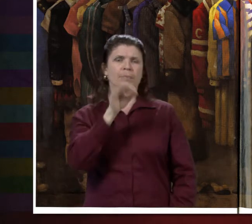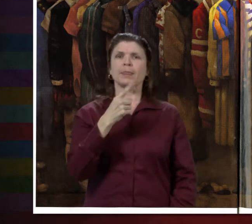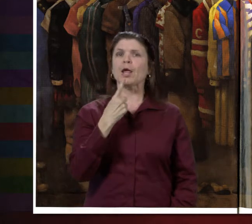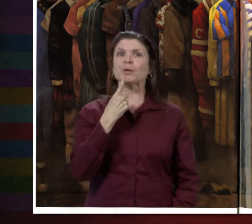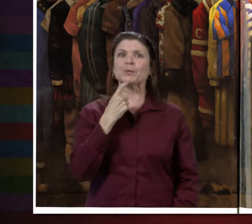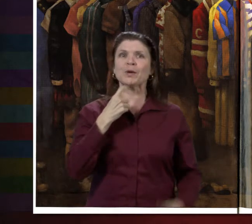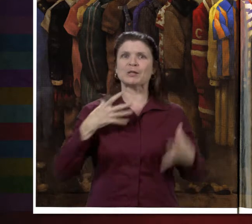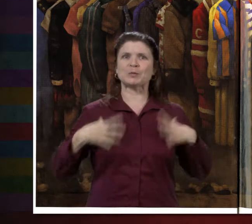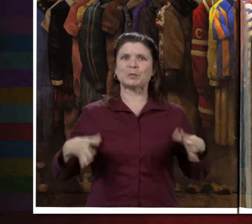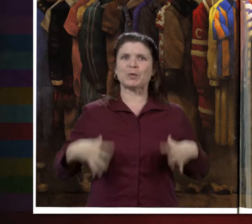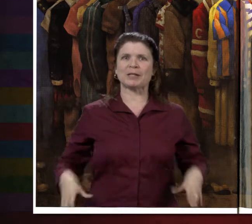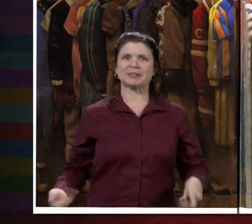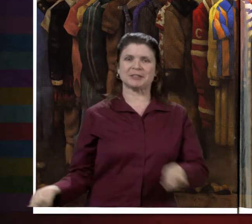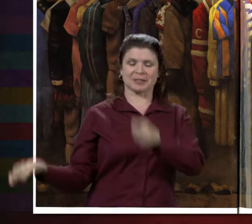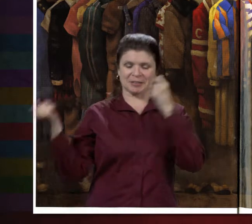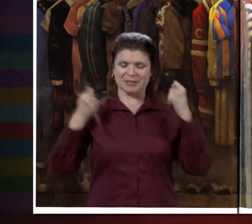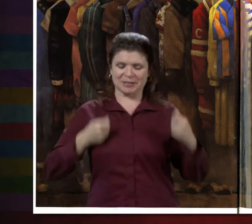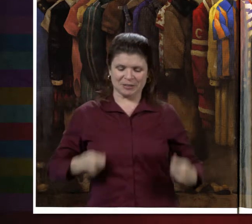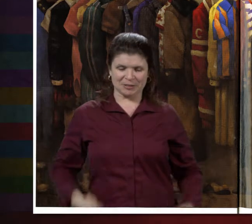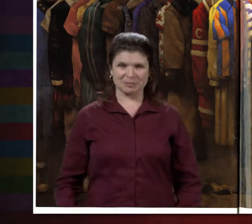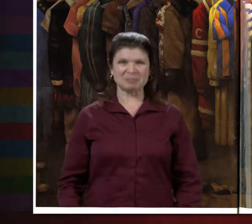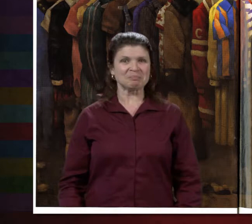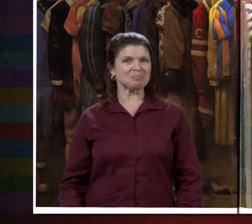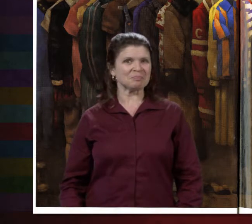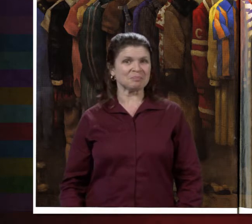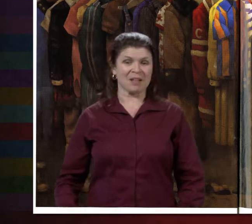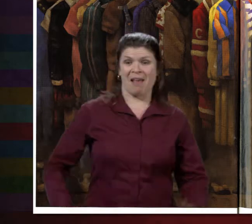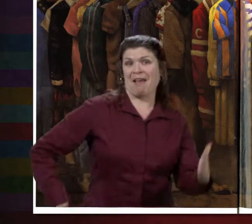mirror. Then she screamed.